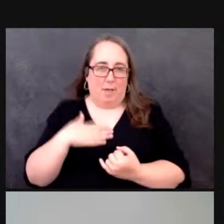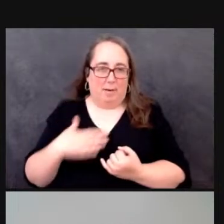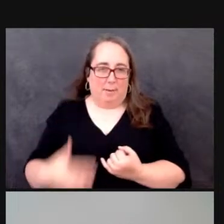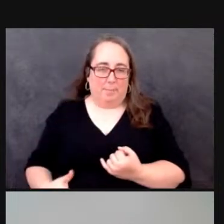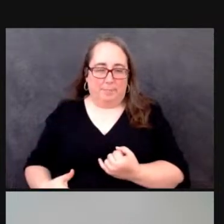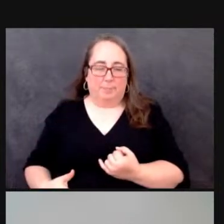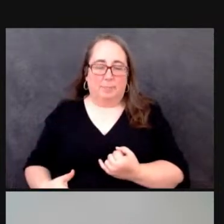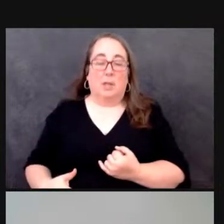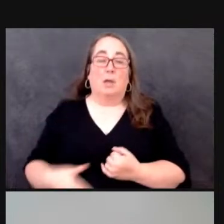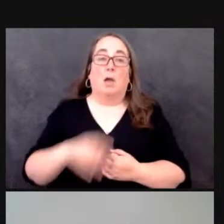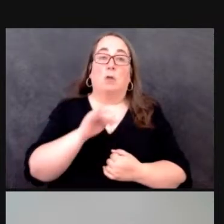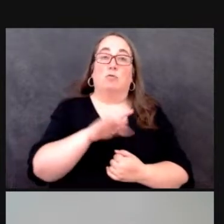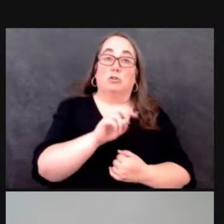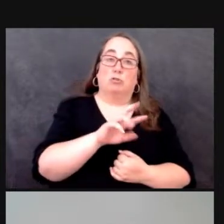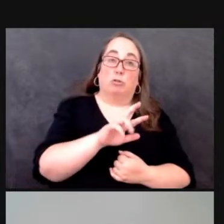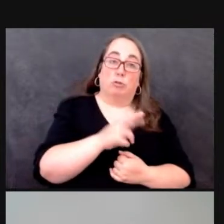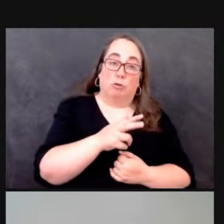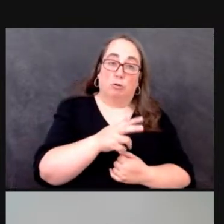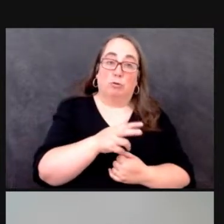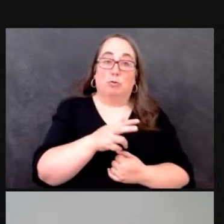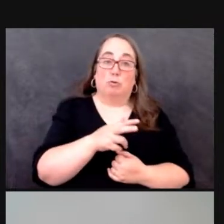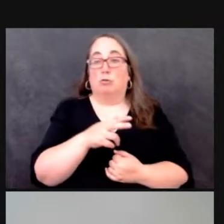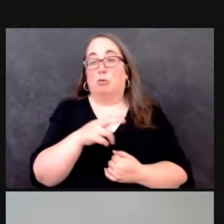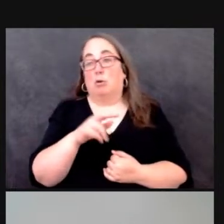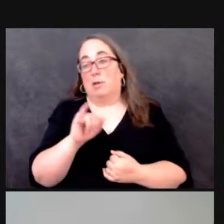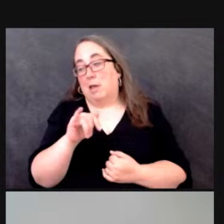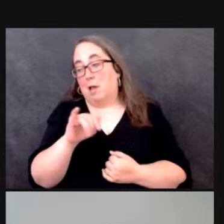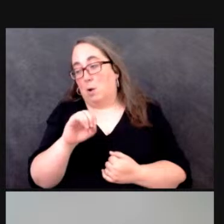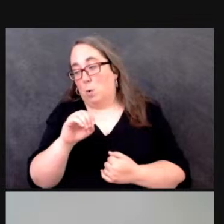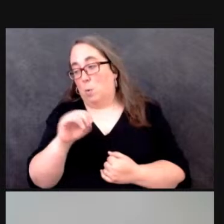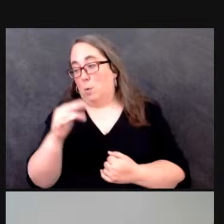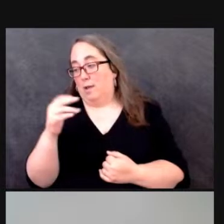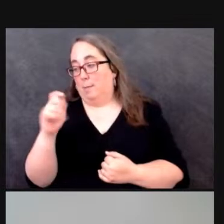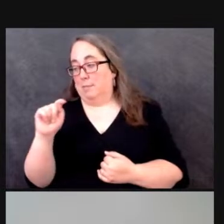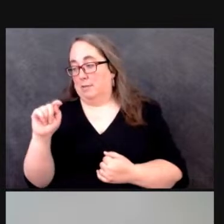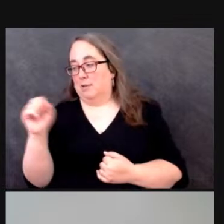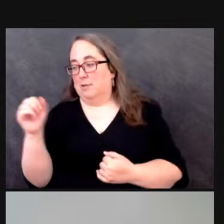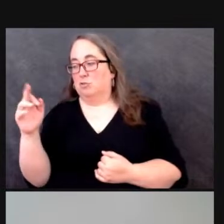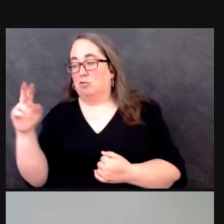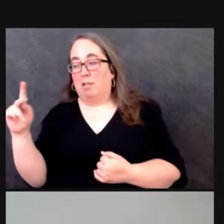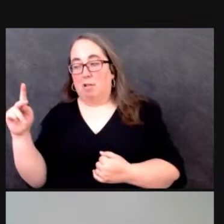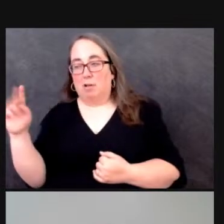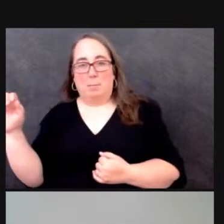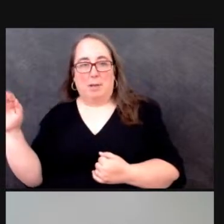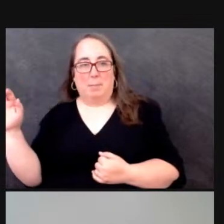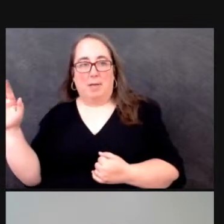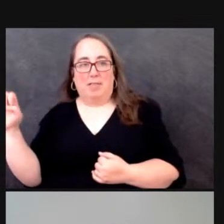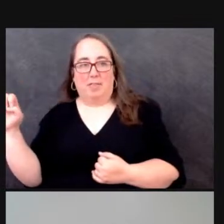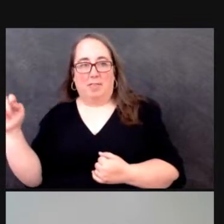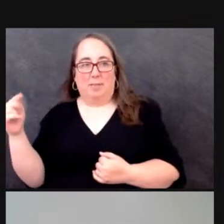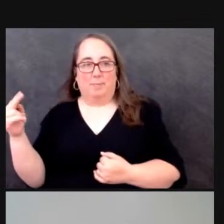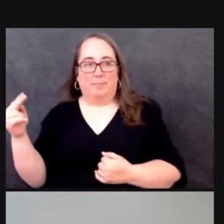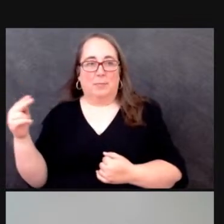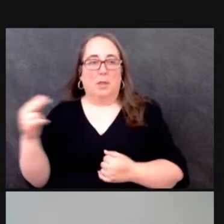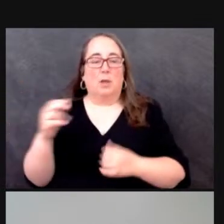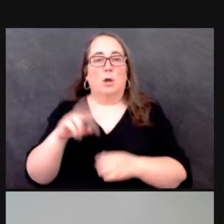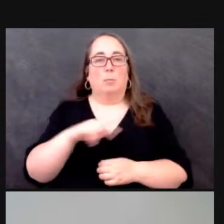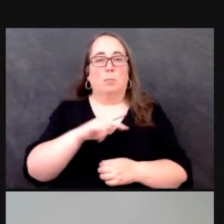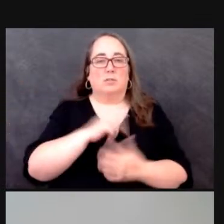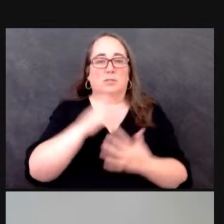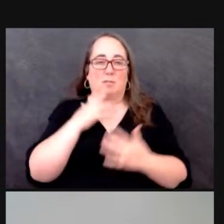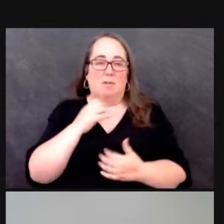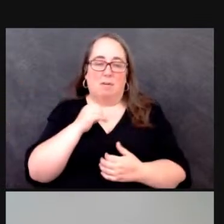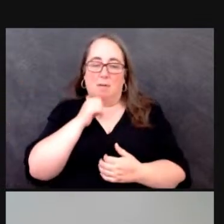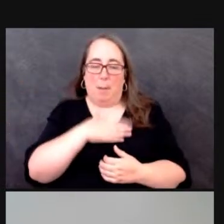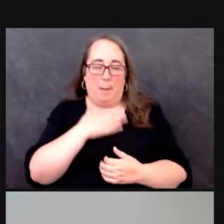Richard III, he often played Iago, Hamlet, Shylock, and Macbeth. Personal sorrow, including an unhappy marriage